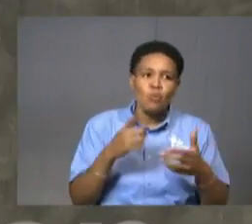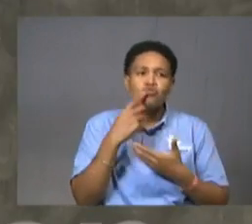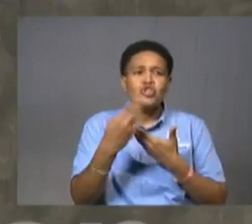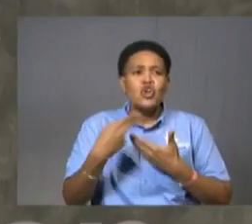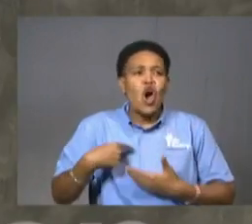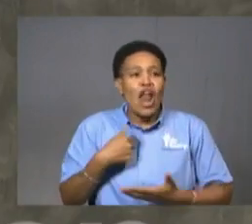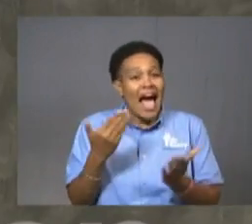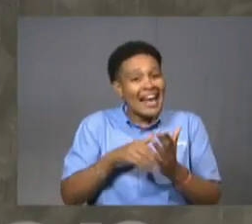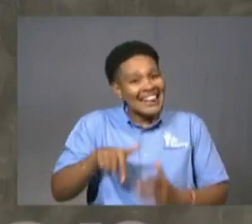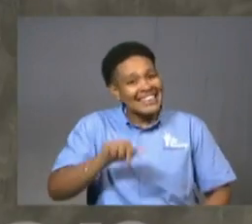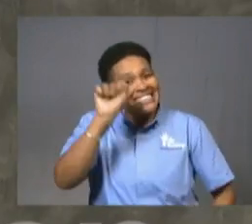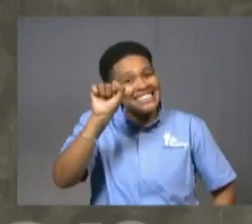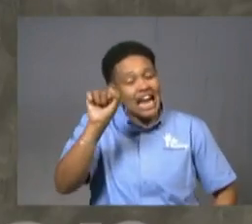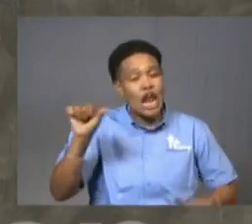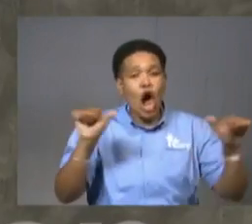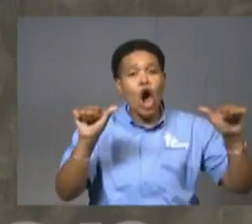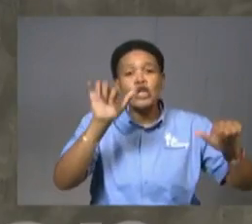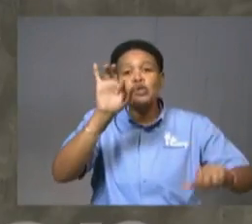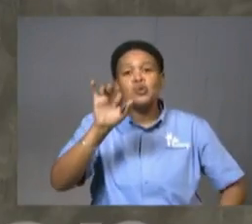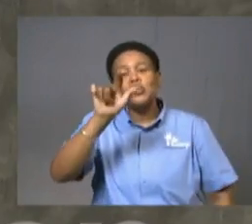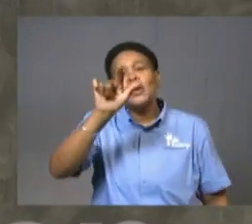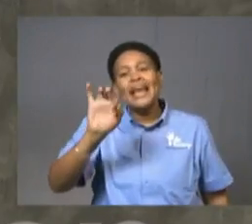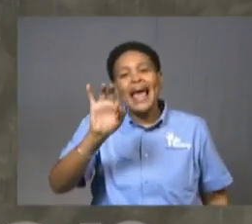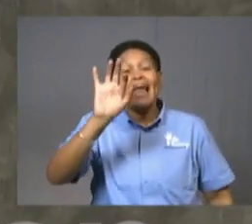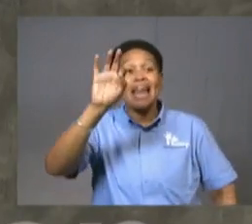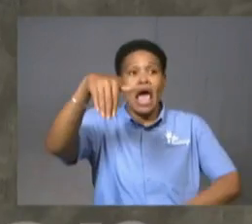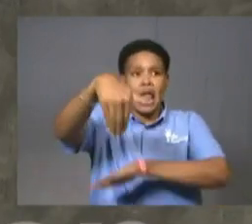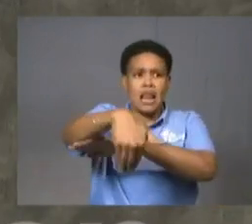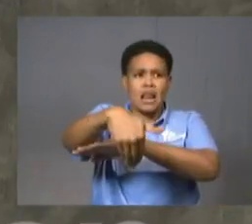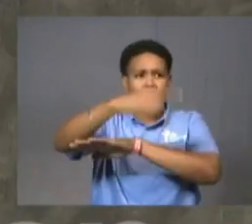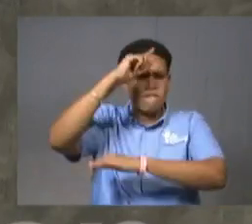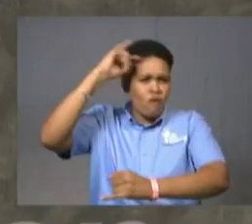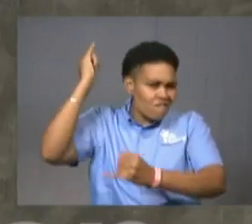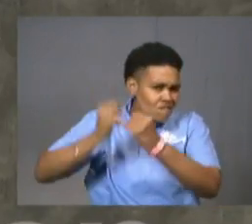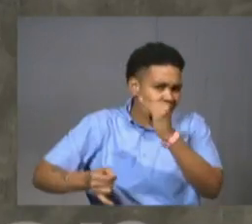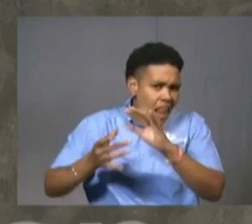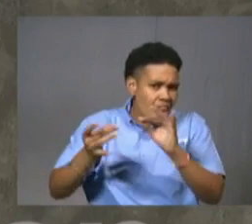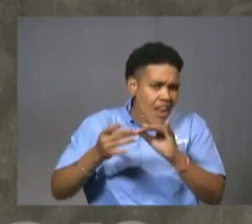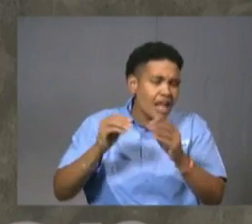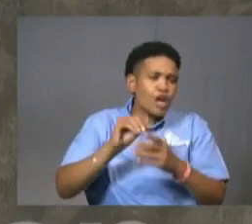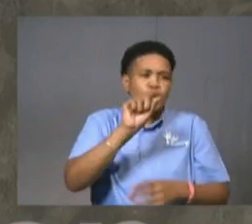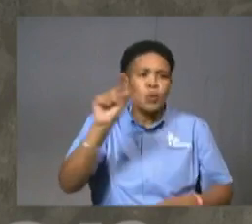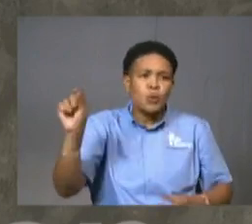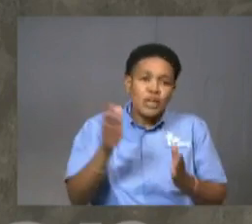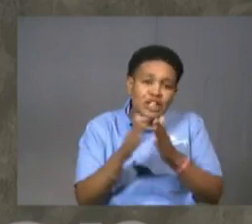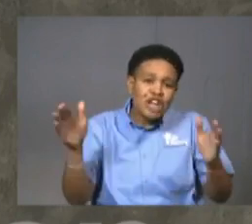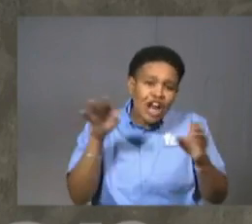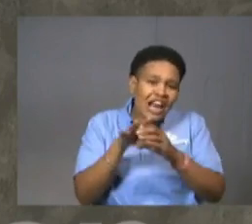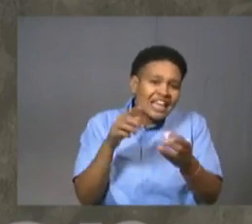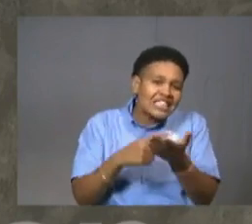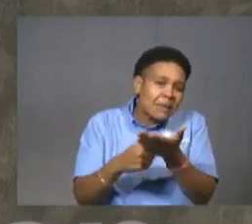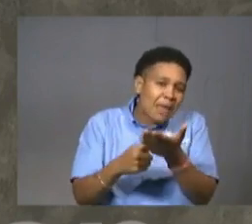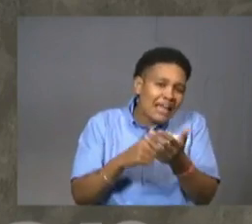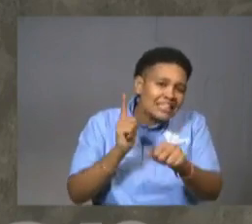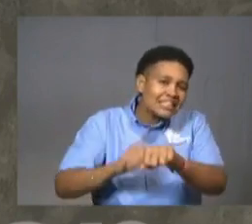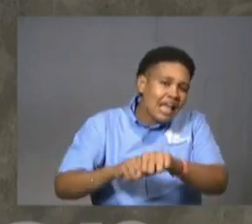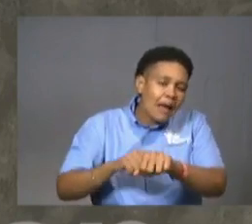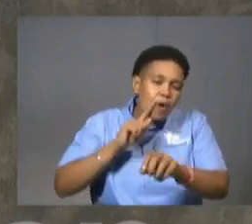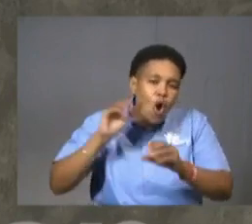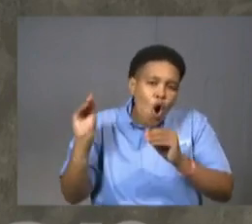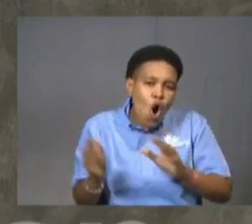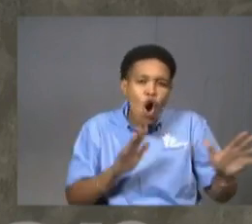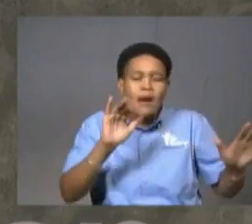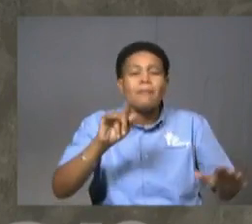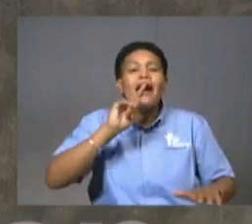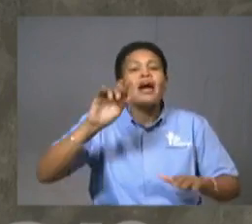again this Saturday, August 29 at 9 p.m. for the final debate in the 2020 General Election Debate Series organized by